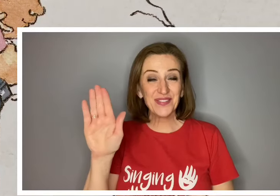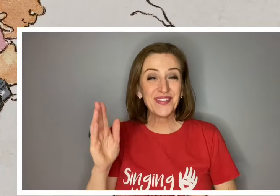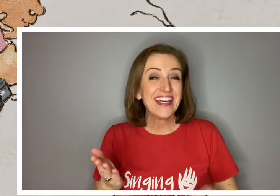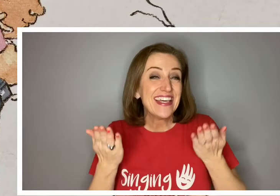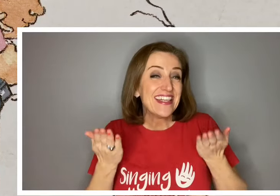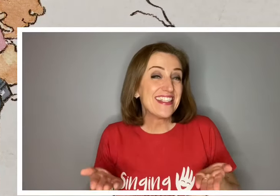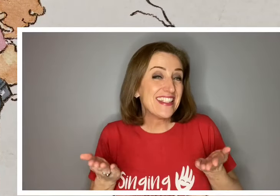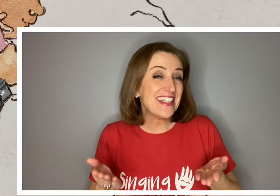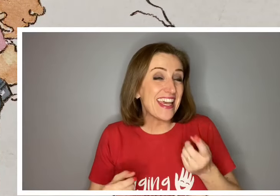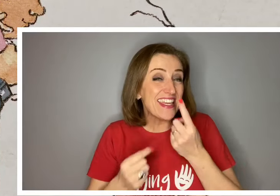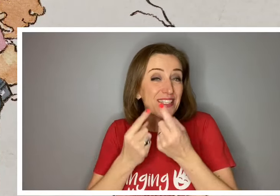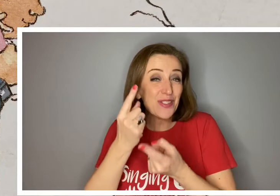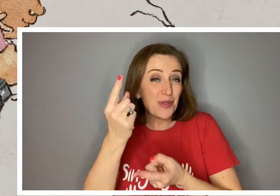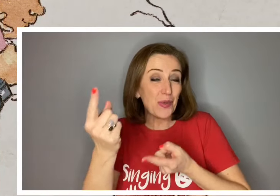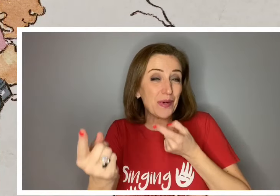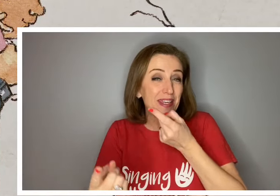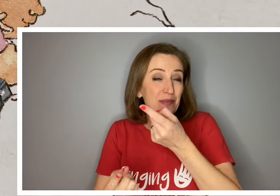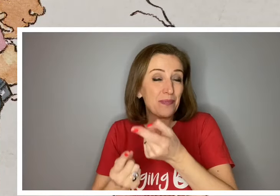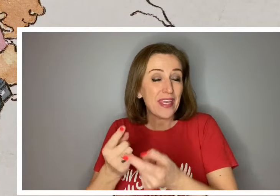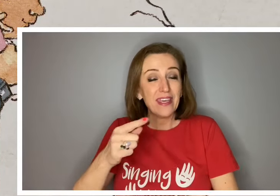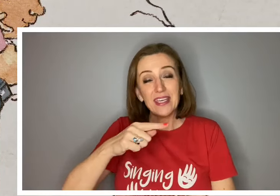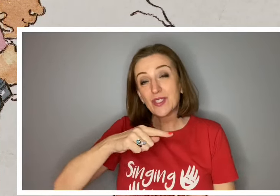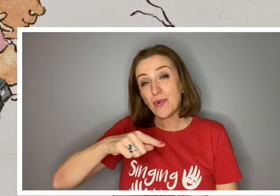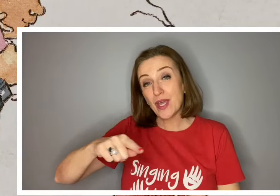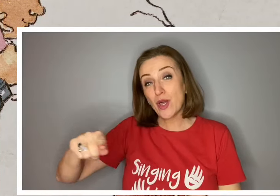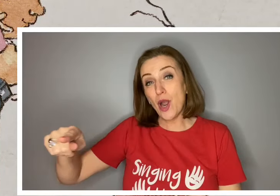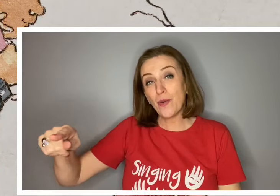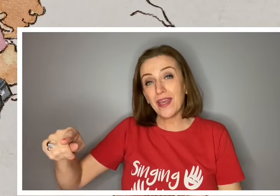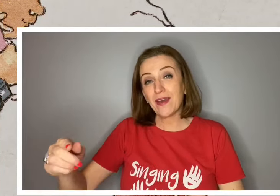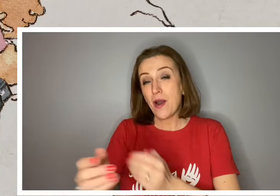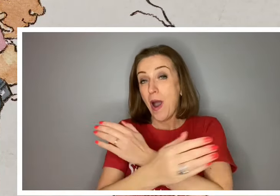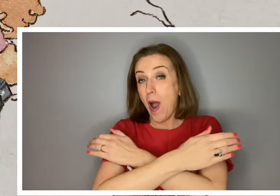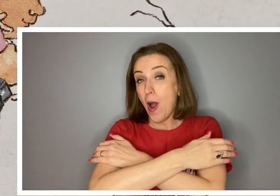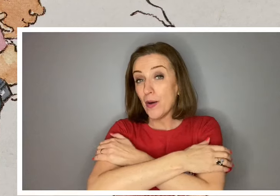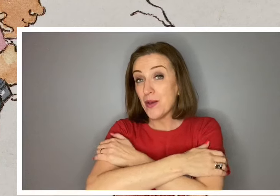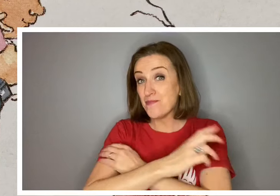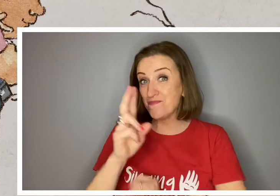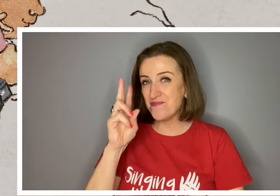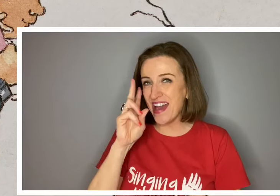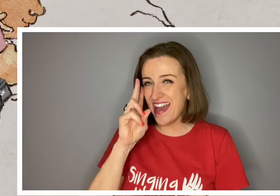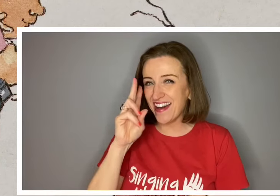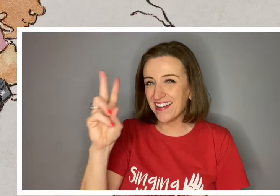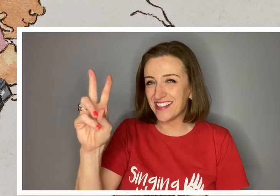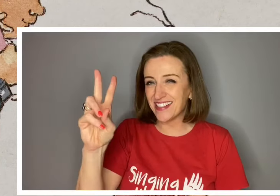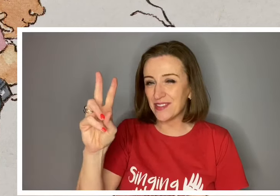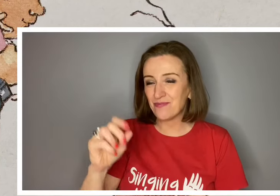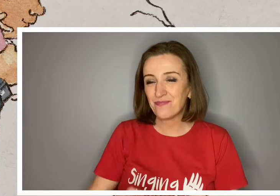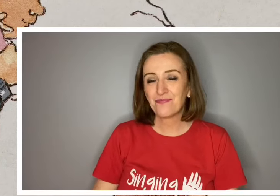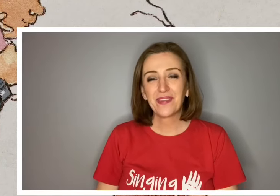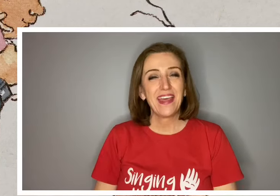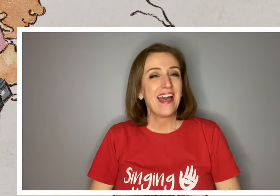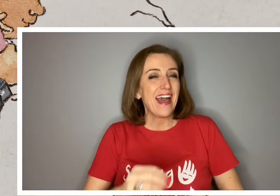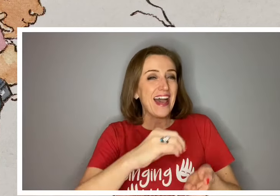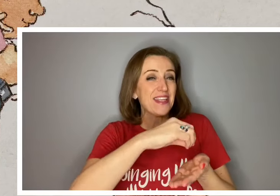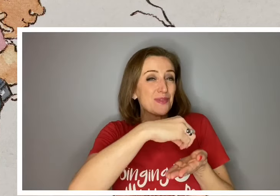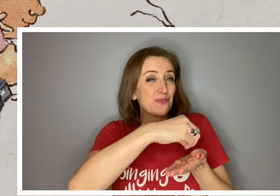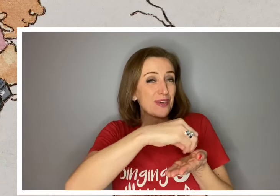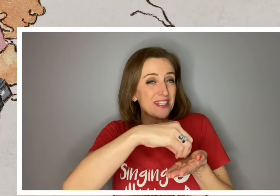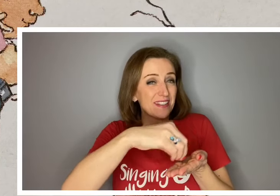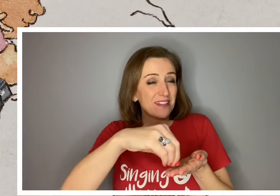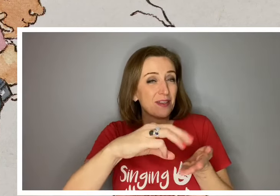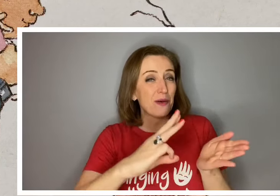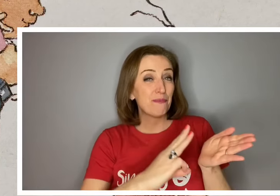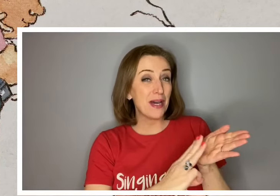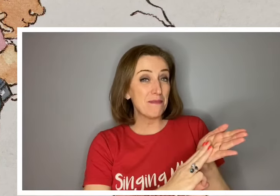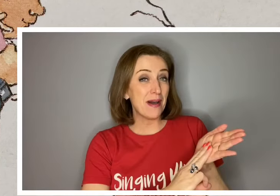Hello. Today's story is We're Going on a Bear Hunt. And it's